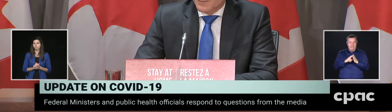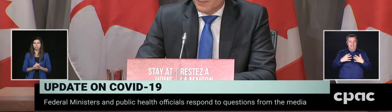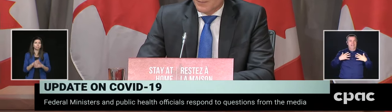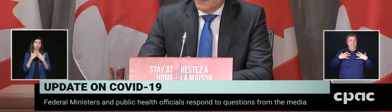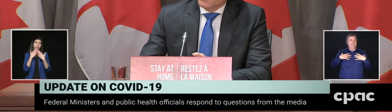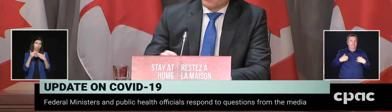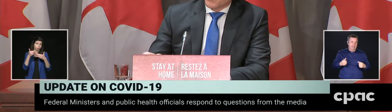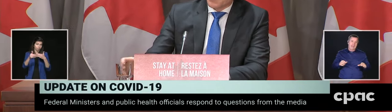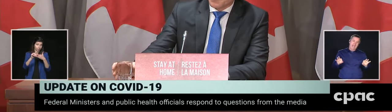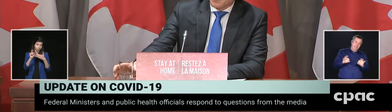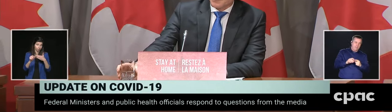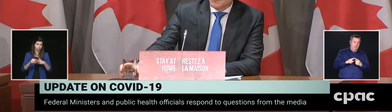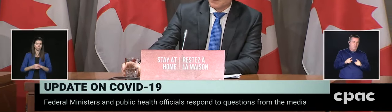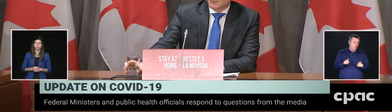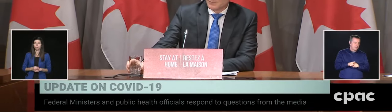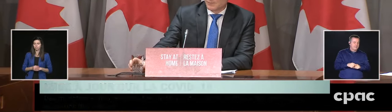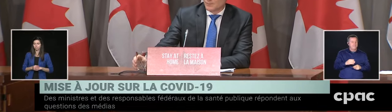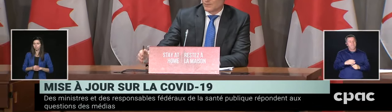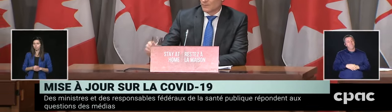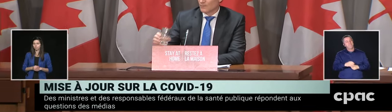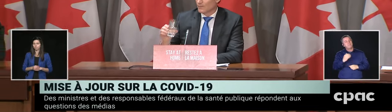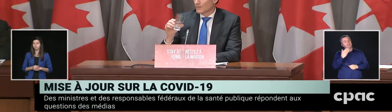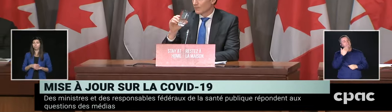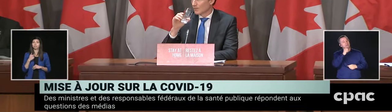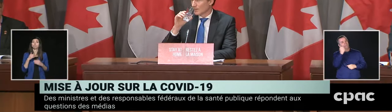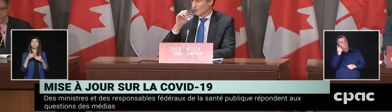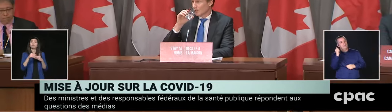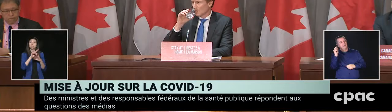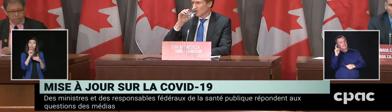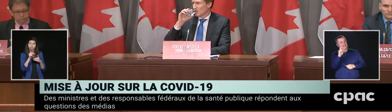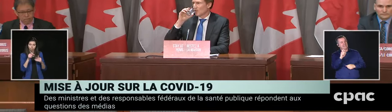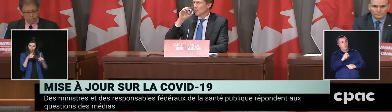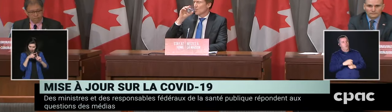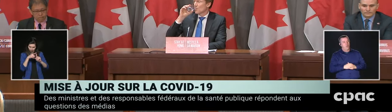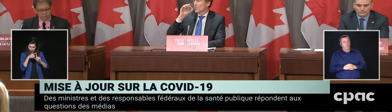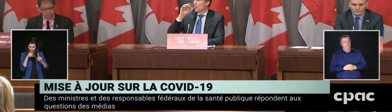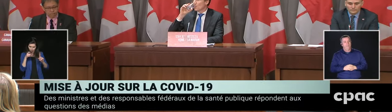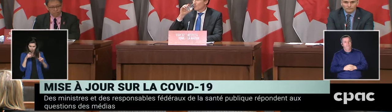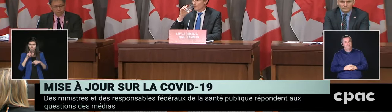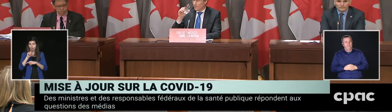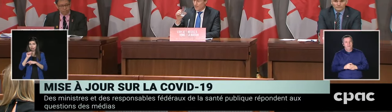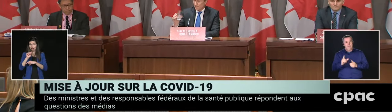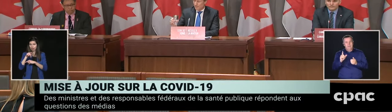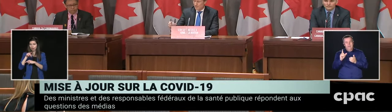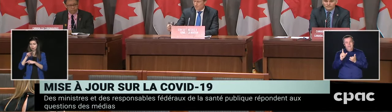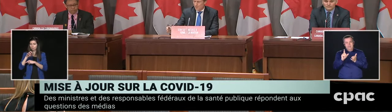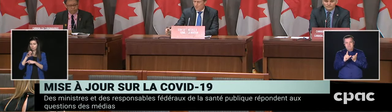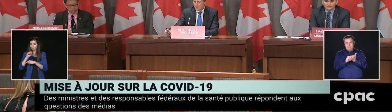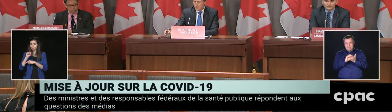Our next question is from Catherine Lévesque with La Presse Canadienne. Please go ahead. À vous la parole.